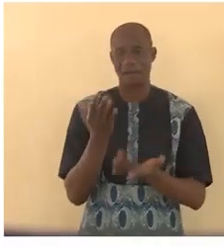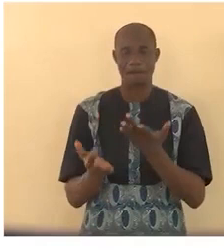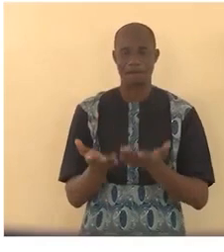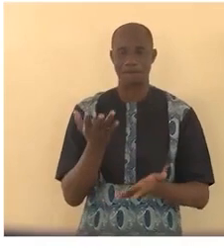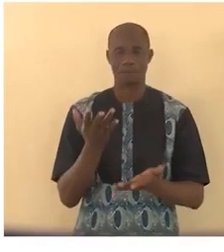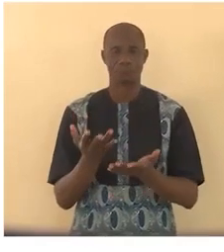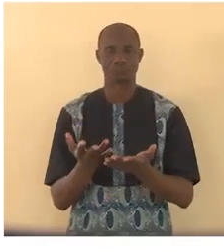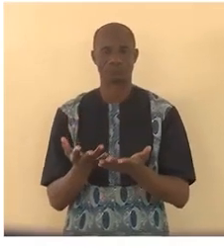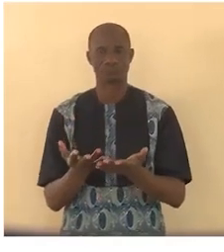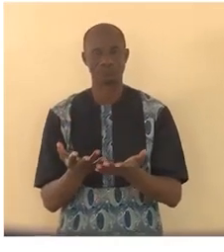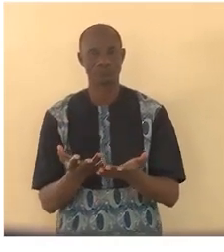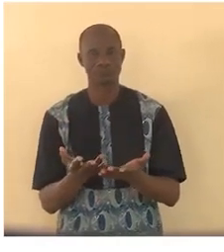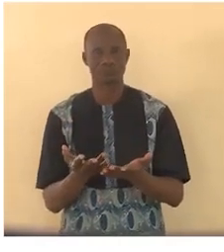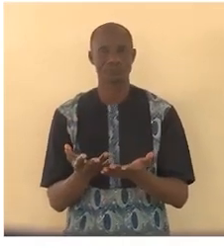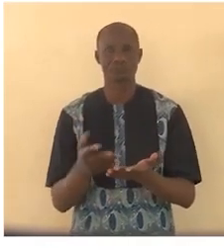we say that together?